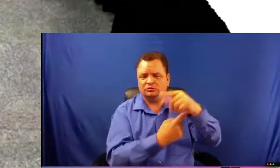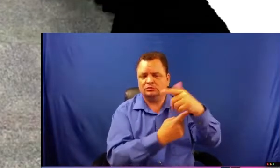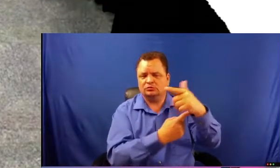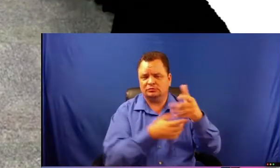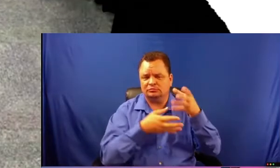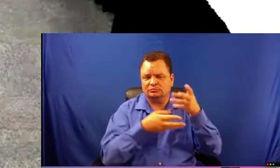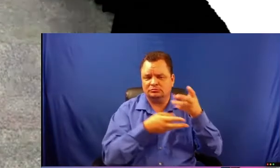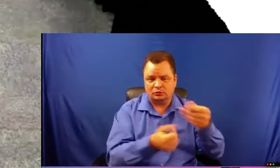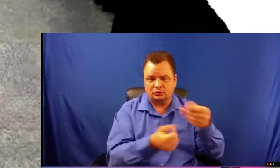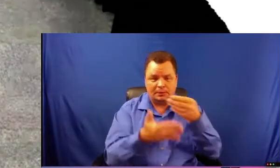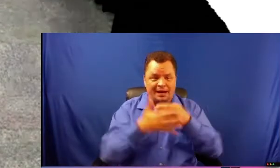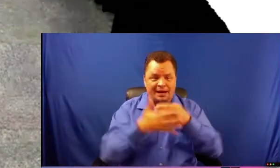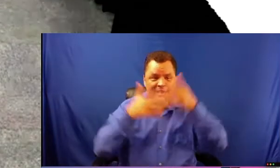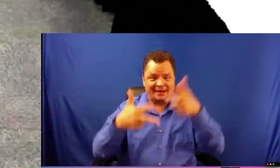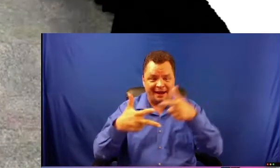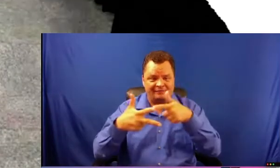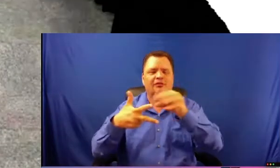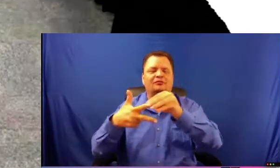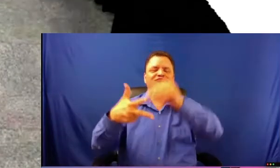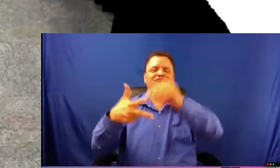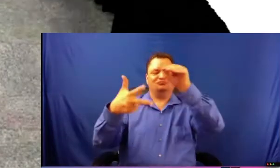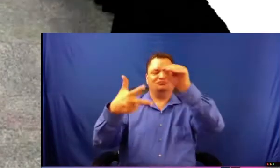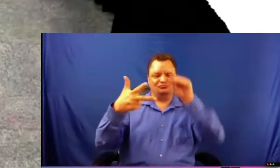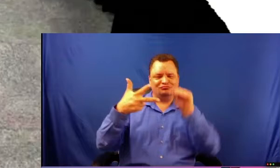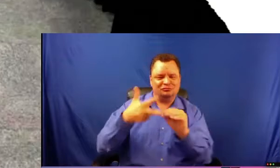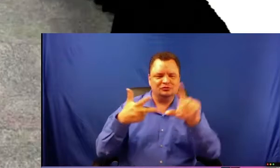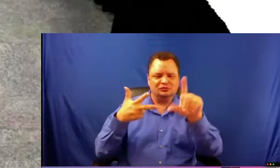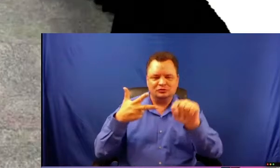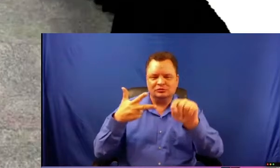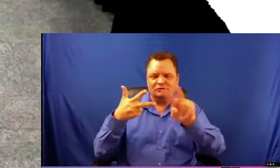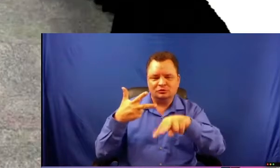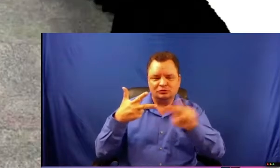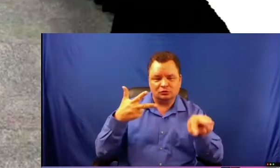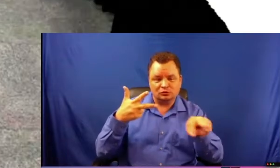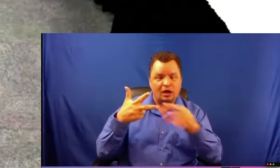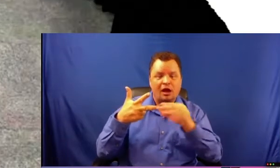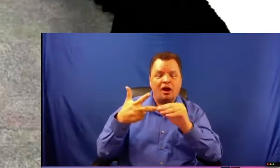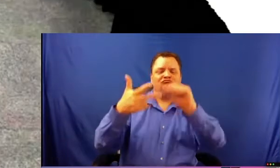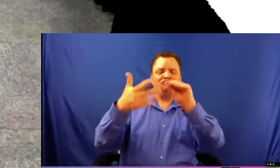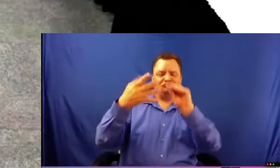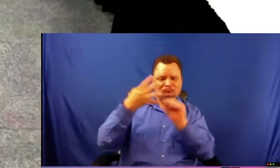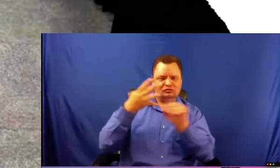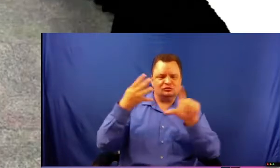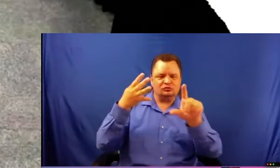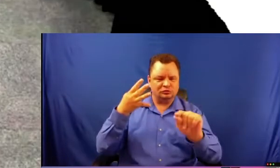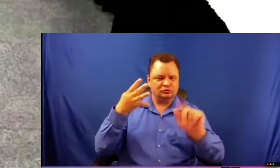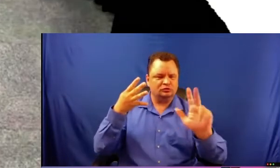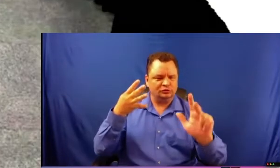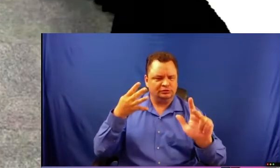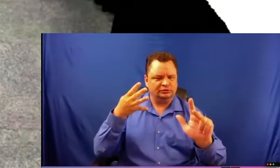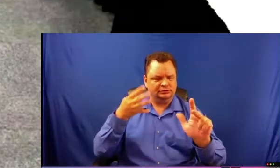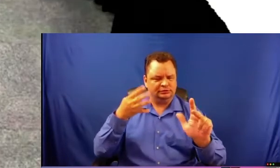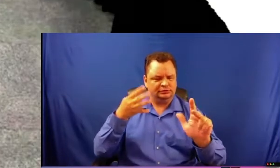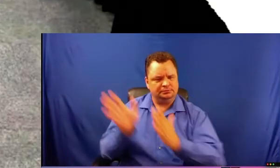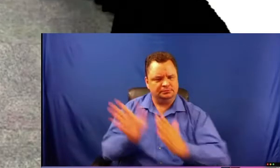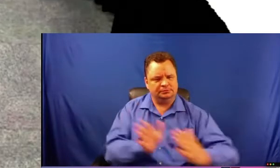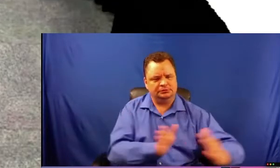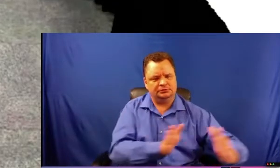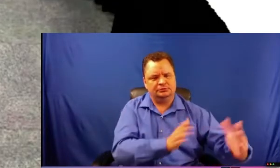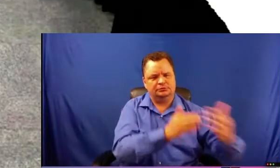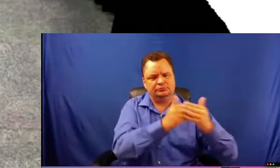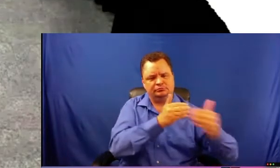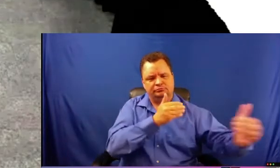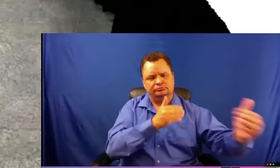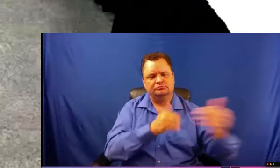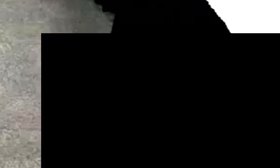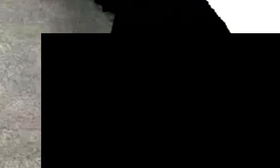and 2023. Okay, then, so bottom line, we're spending much less than we have received. At